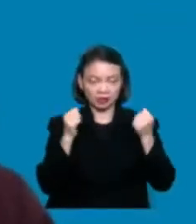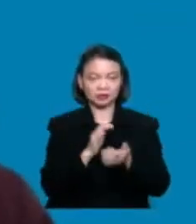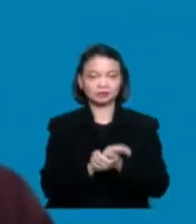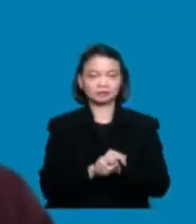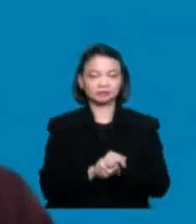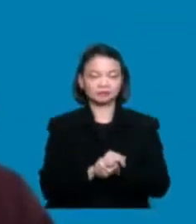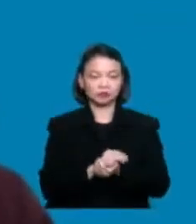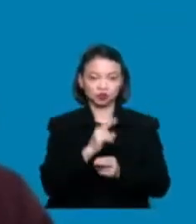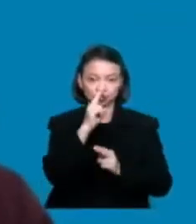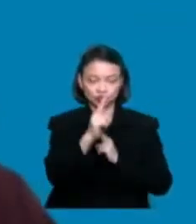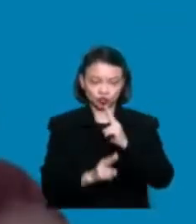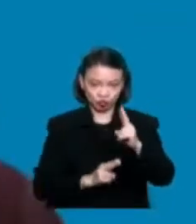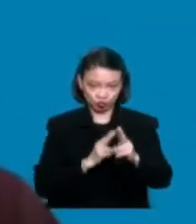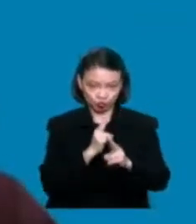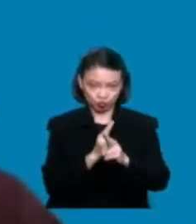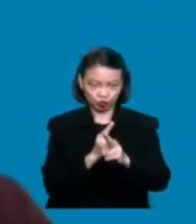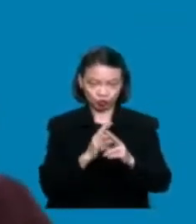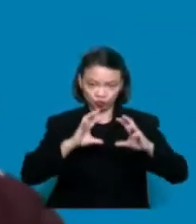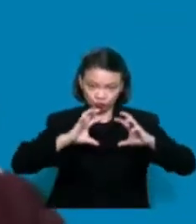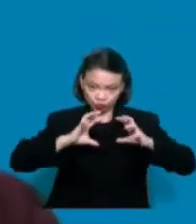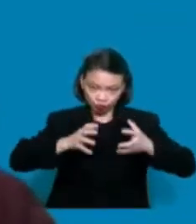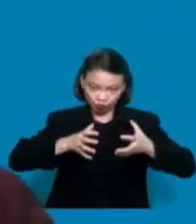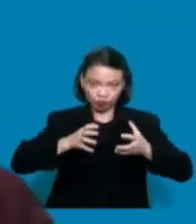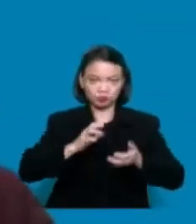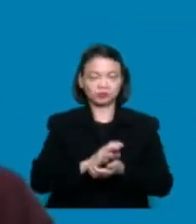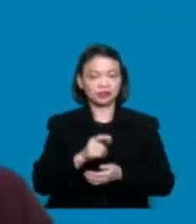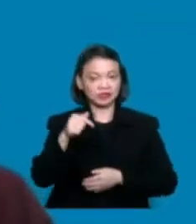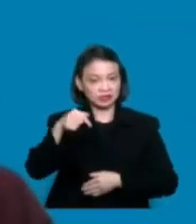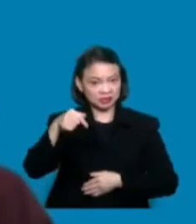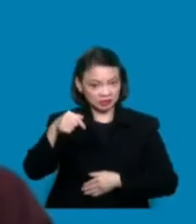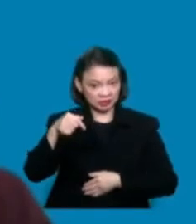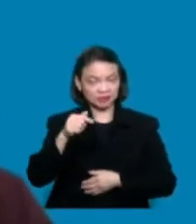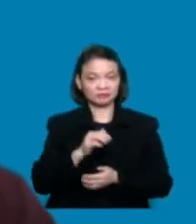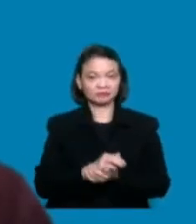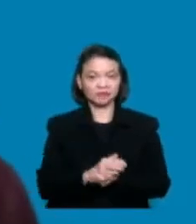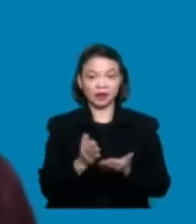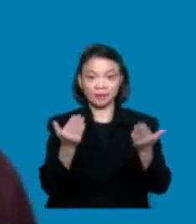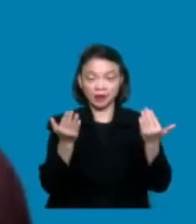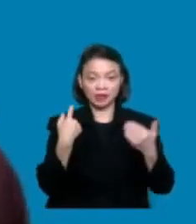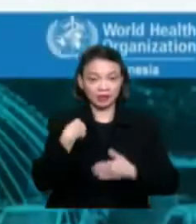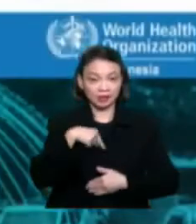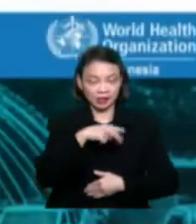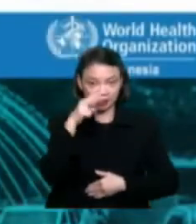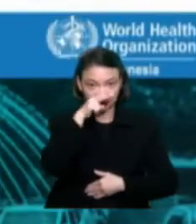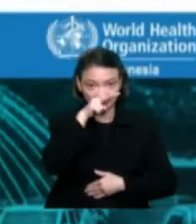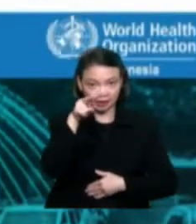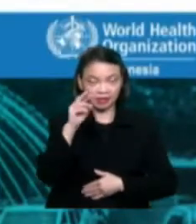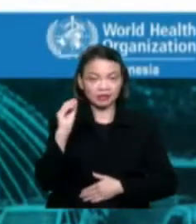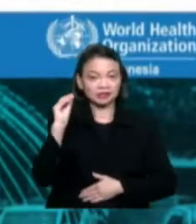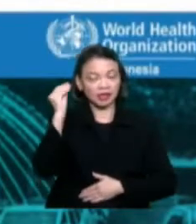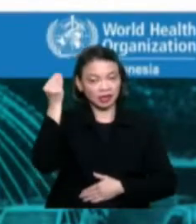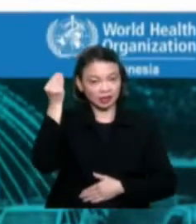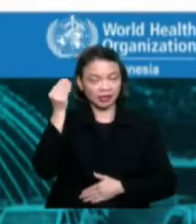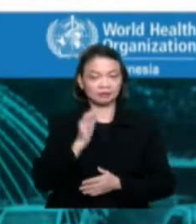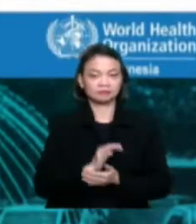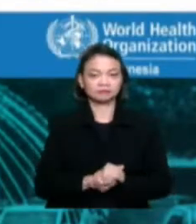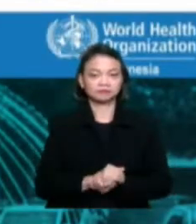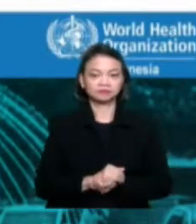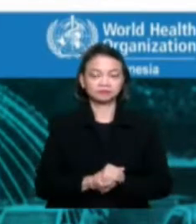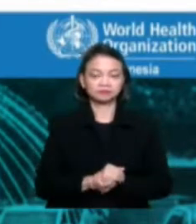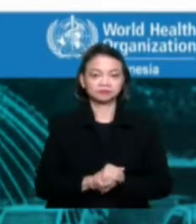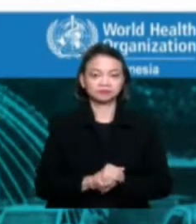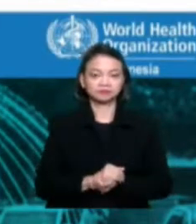at Jakarta in the next slide, a few pictures, and look at Jakarta. And it's not about whether Jakarta is the